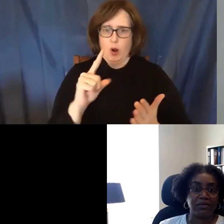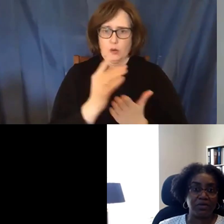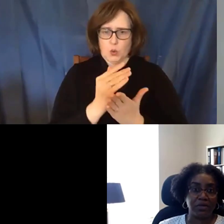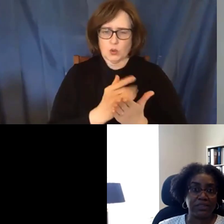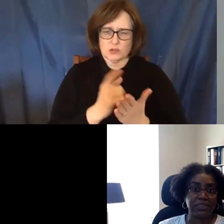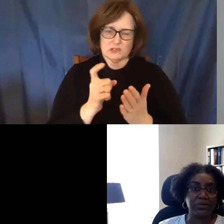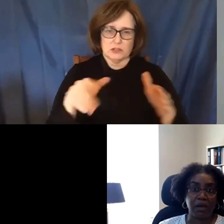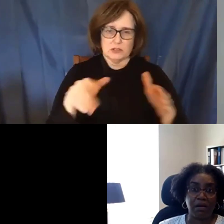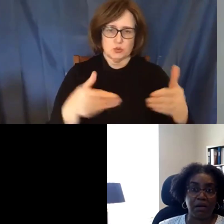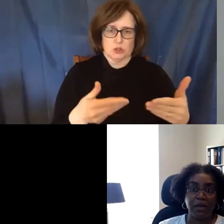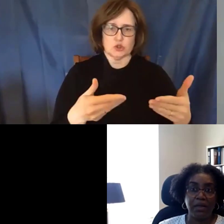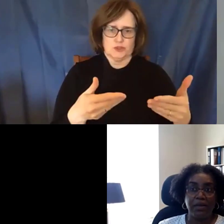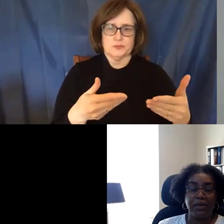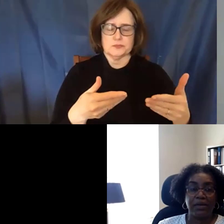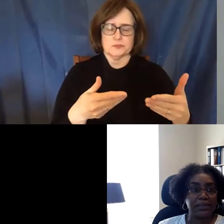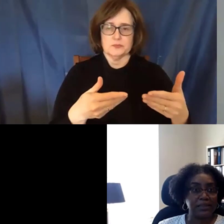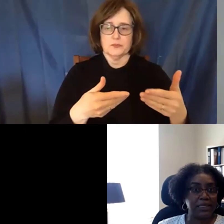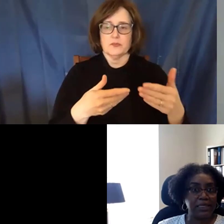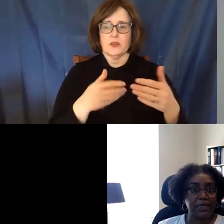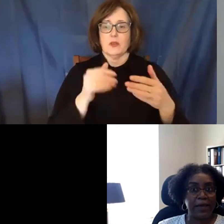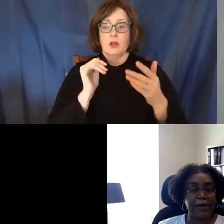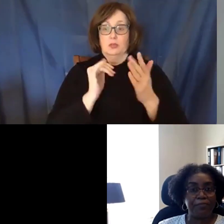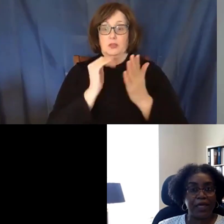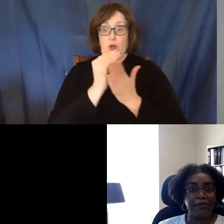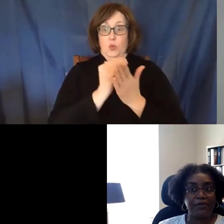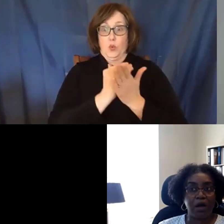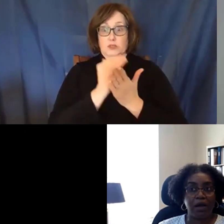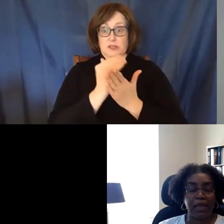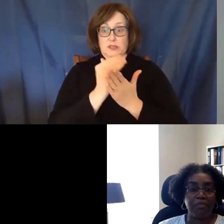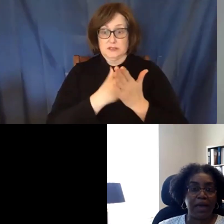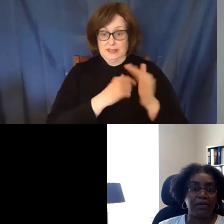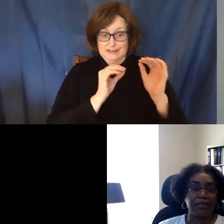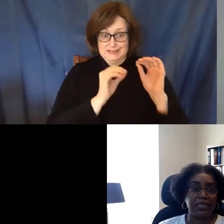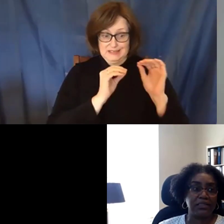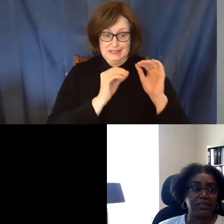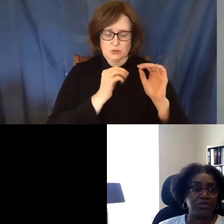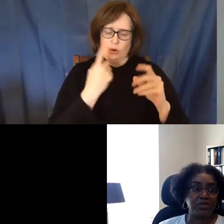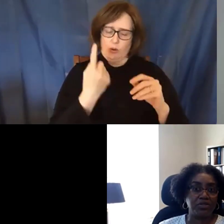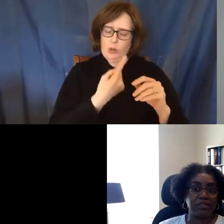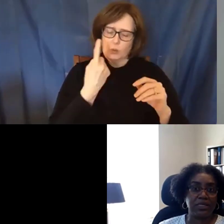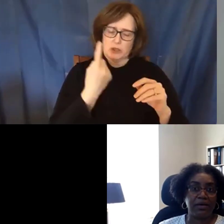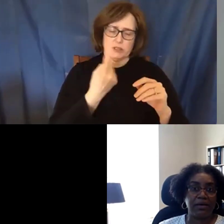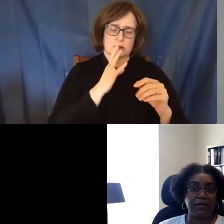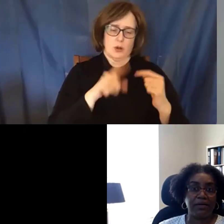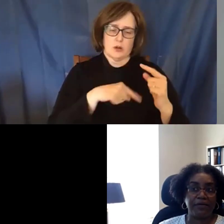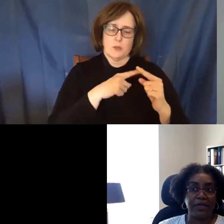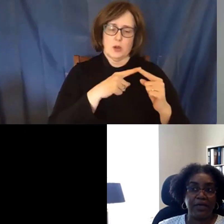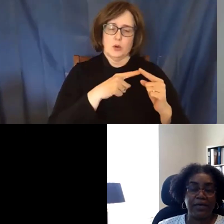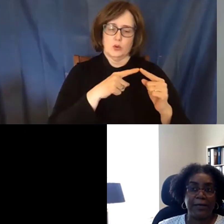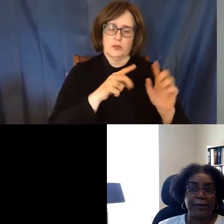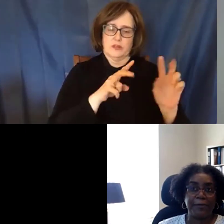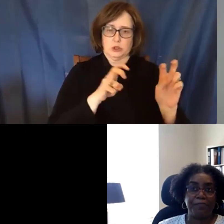in those courses, we are constantly kind of talking about these issues of